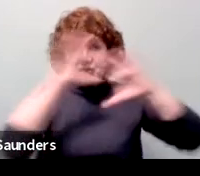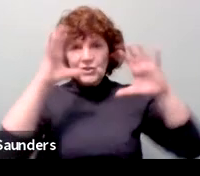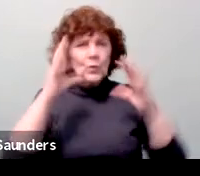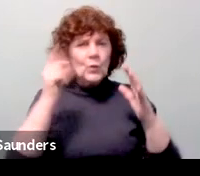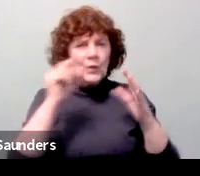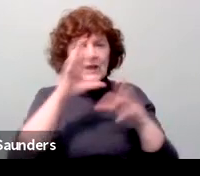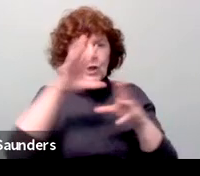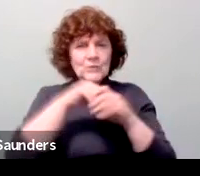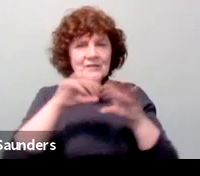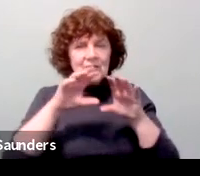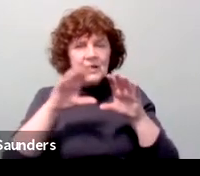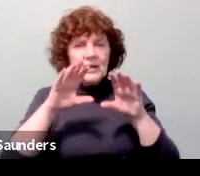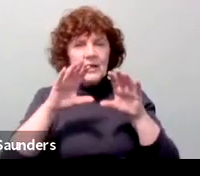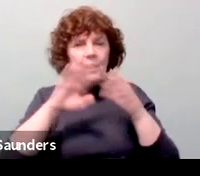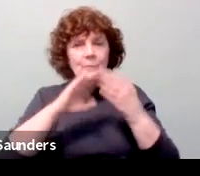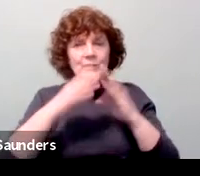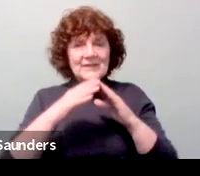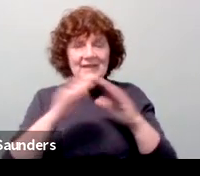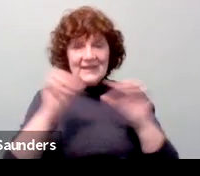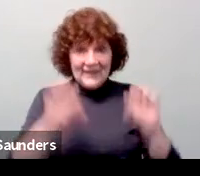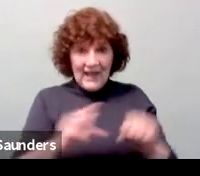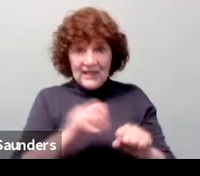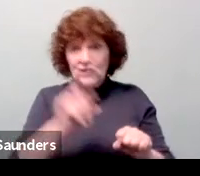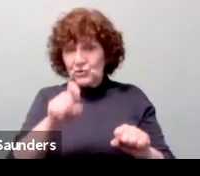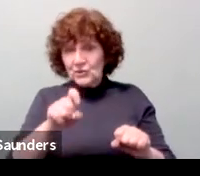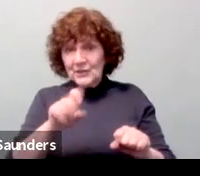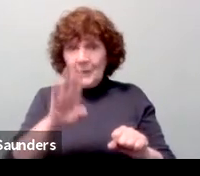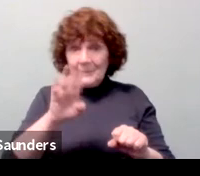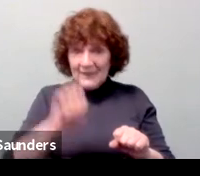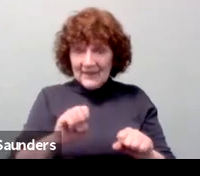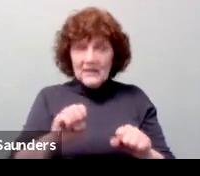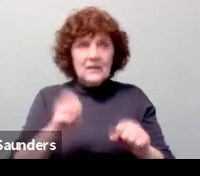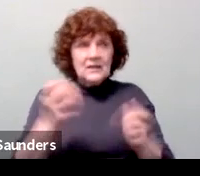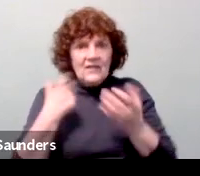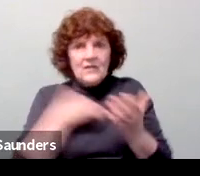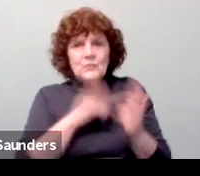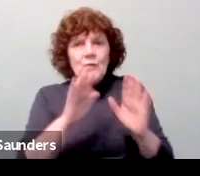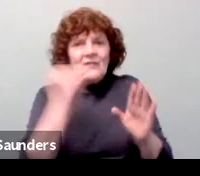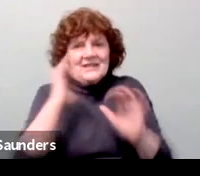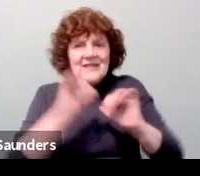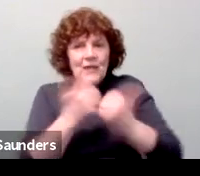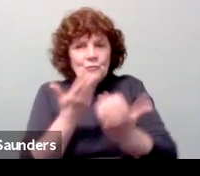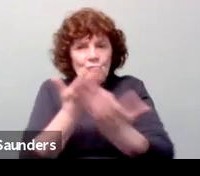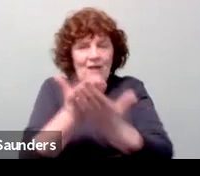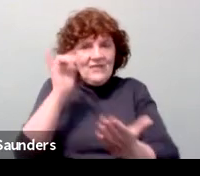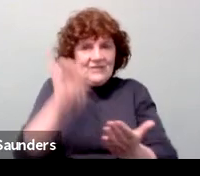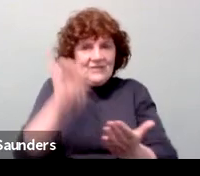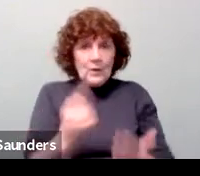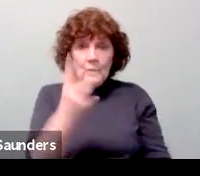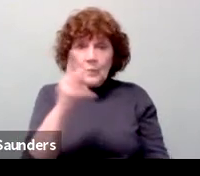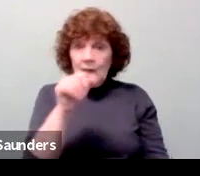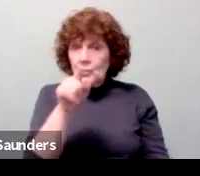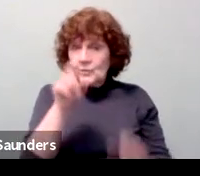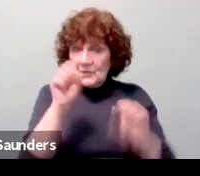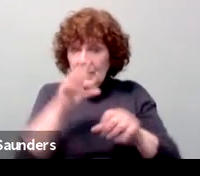inclusive community can and should be, and some great ideas on how to get there. One way you can get